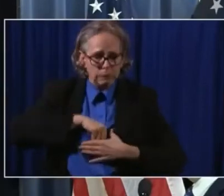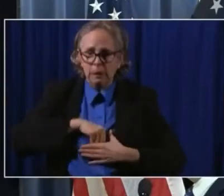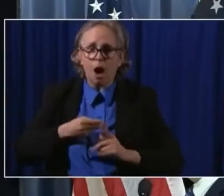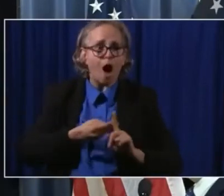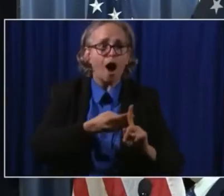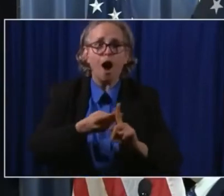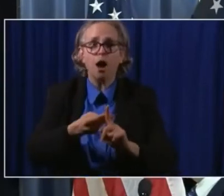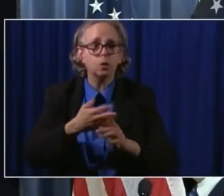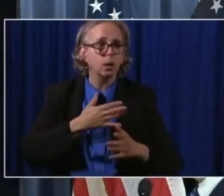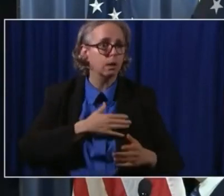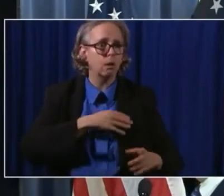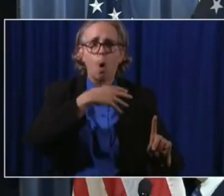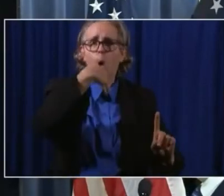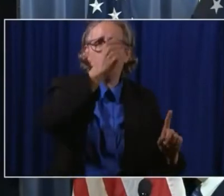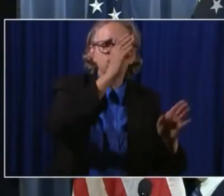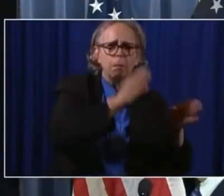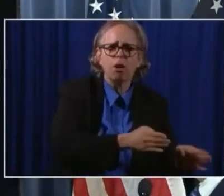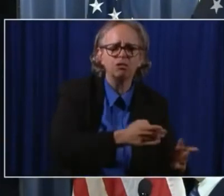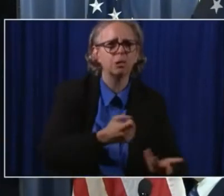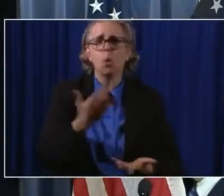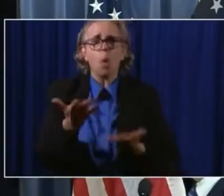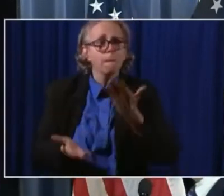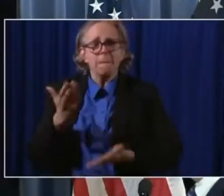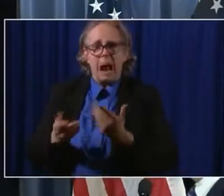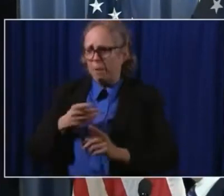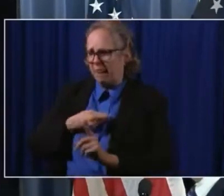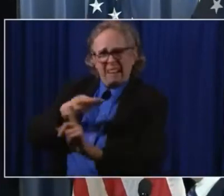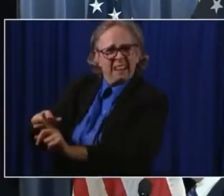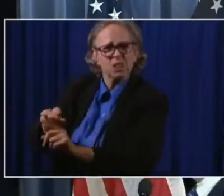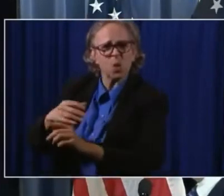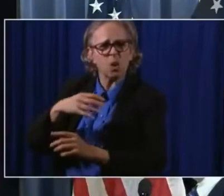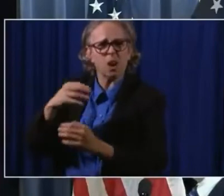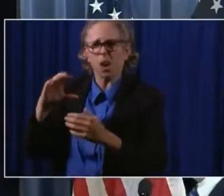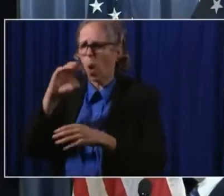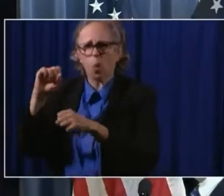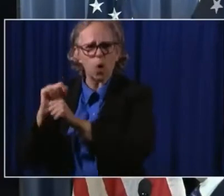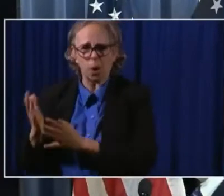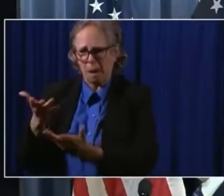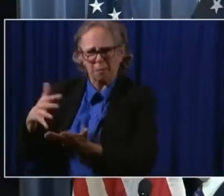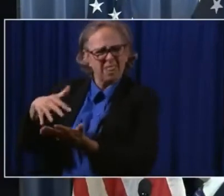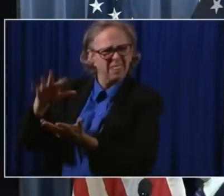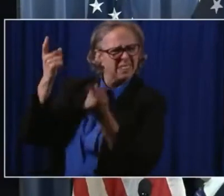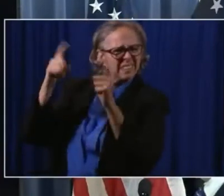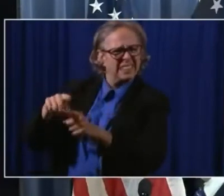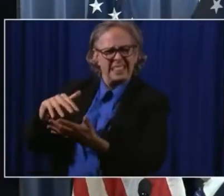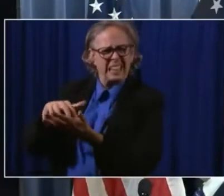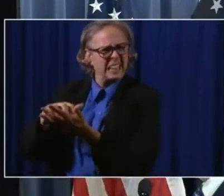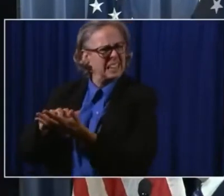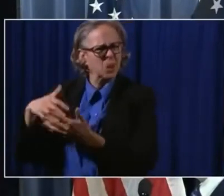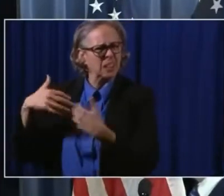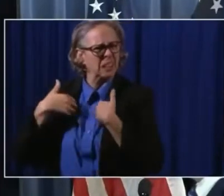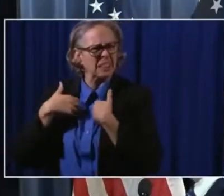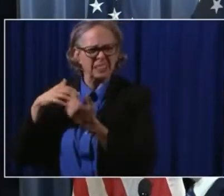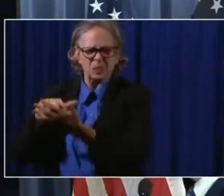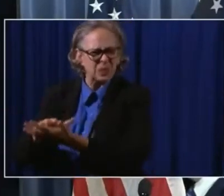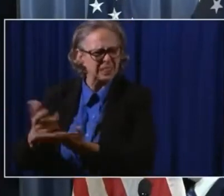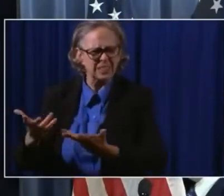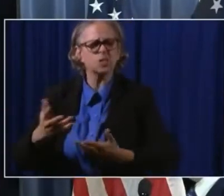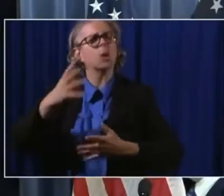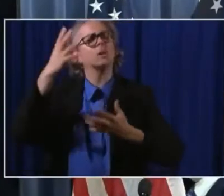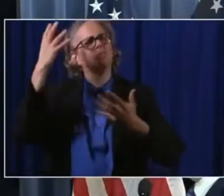relative or a coworker who is immunocompromised. Please wear a mask in public. Protect your family, friends, and